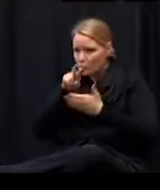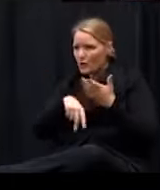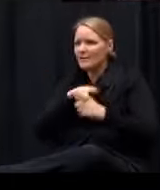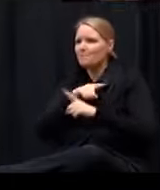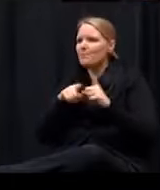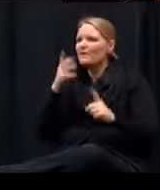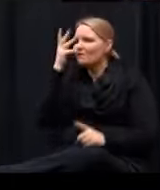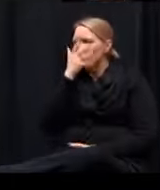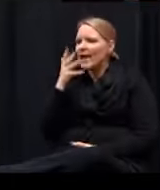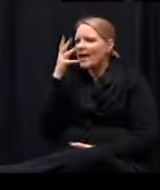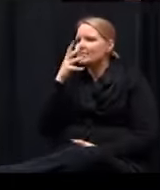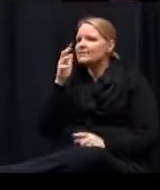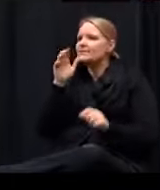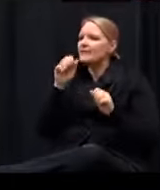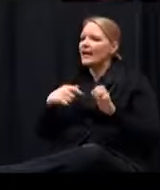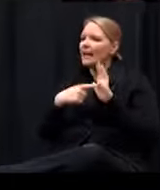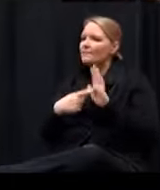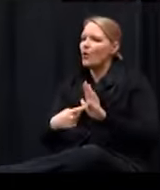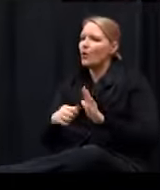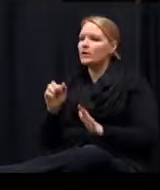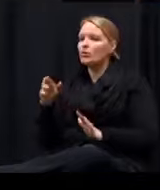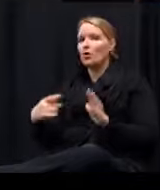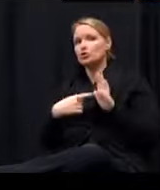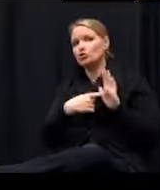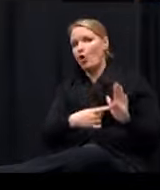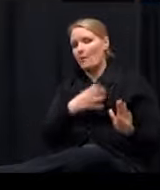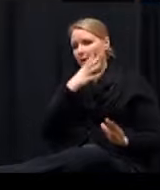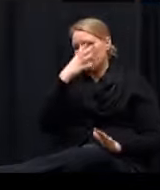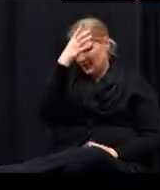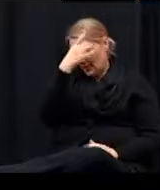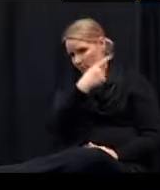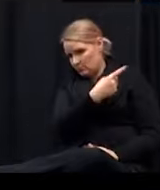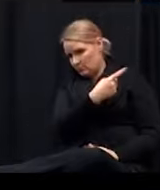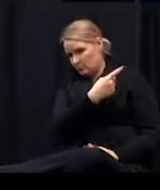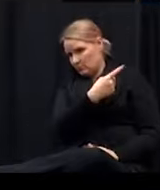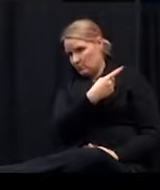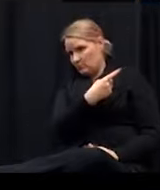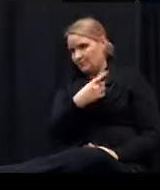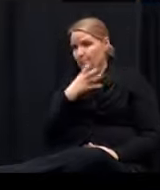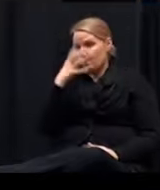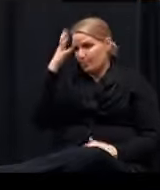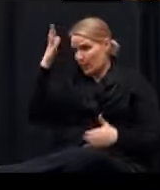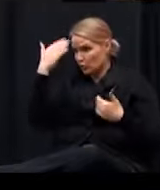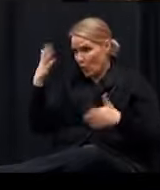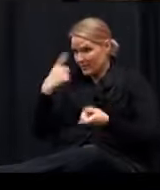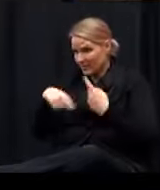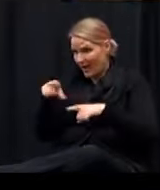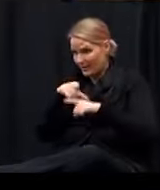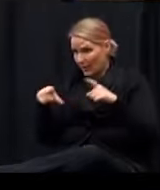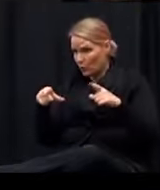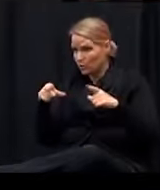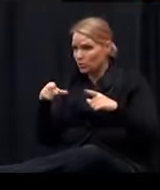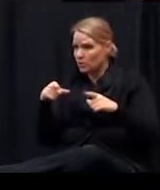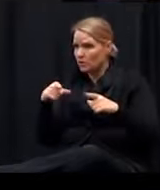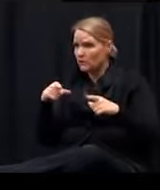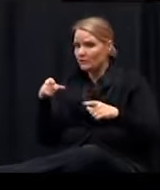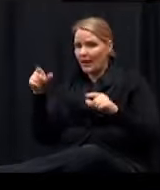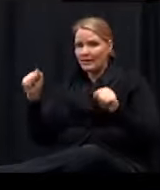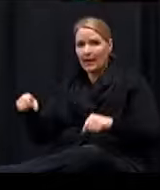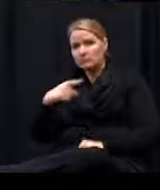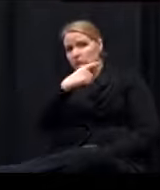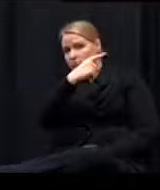may be able to point, or they may be able to point to their parents. Because going back to, if the parents don't know sign language, they might be able both be able to read.